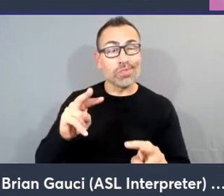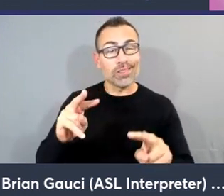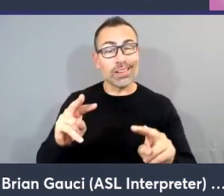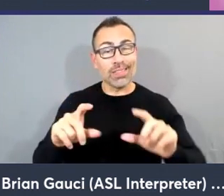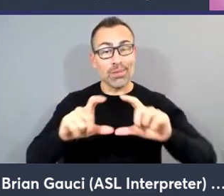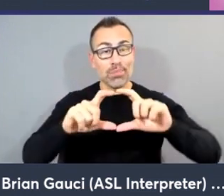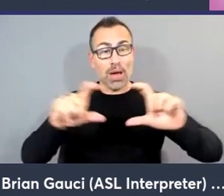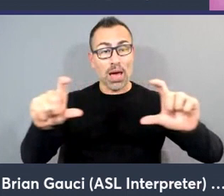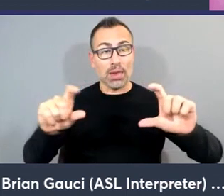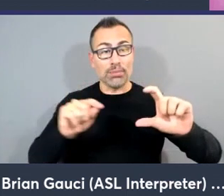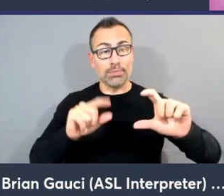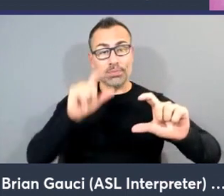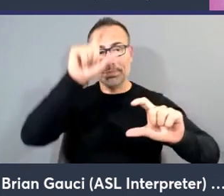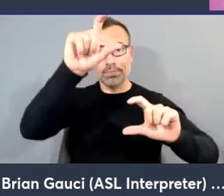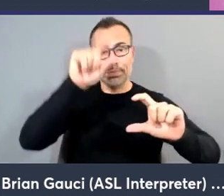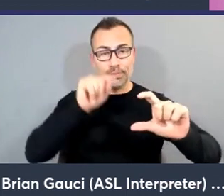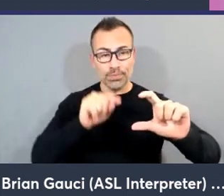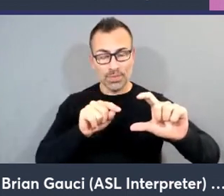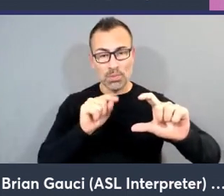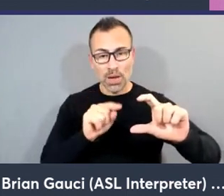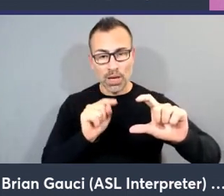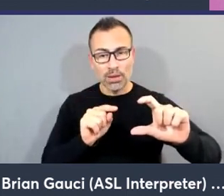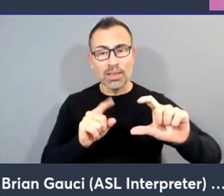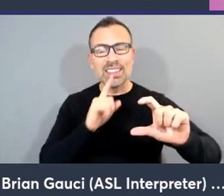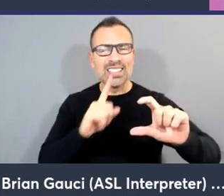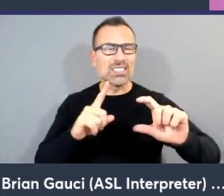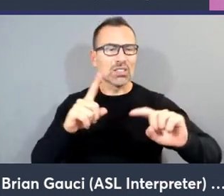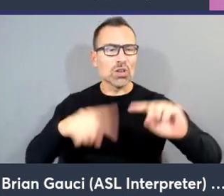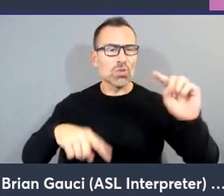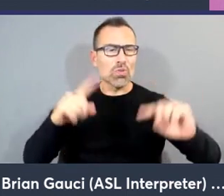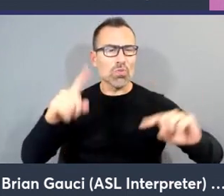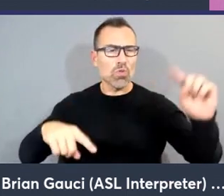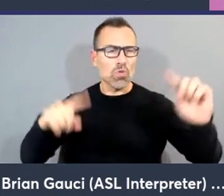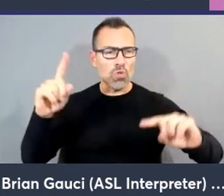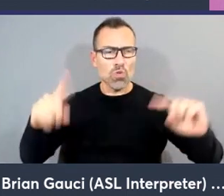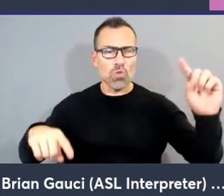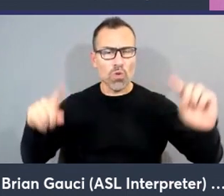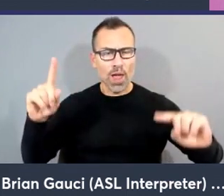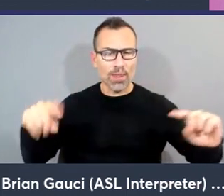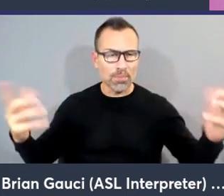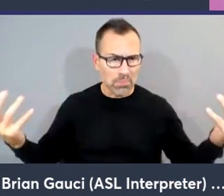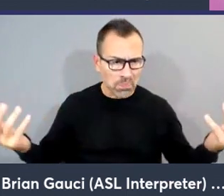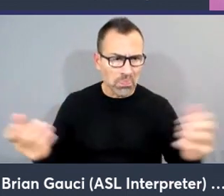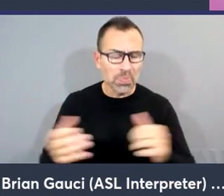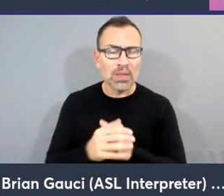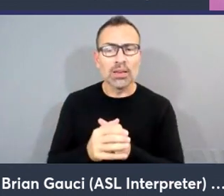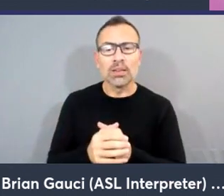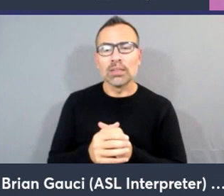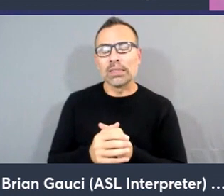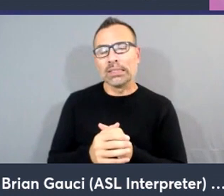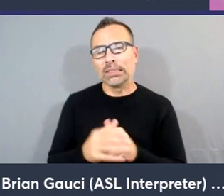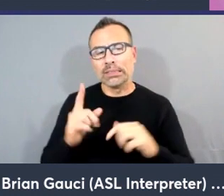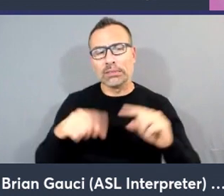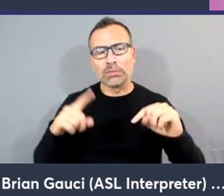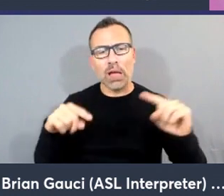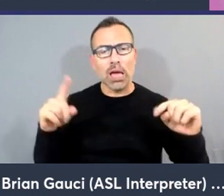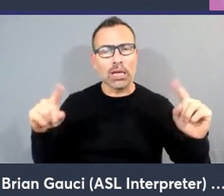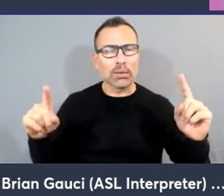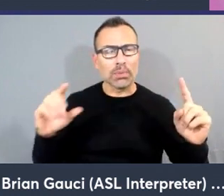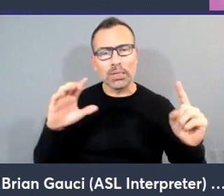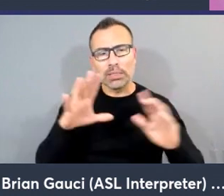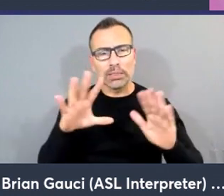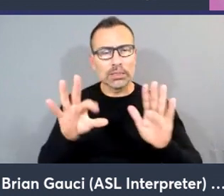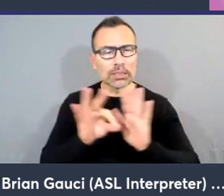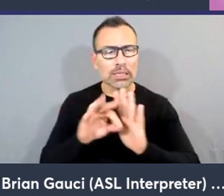infographic, this one is a random search. So it's a spray and a pray kind of an approach, right? You randomly select certain